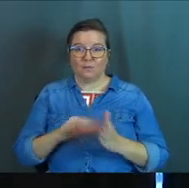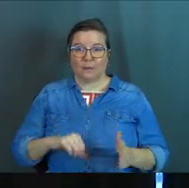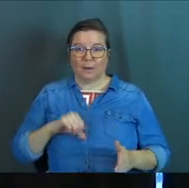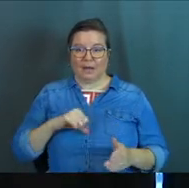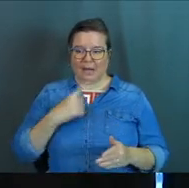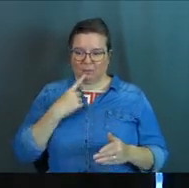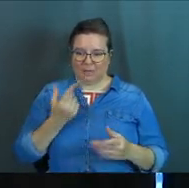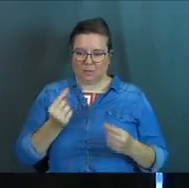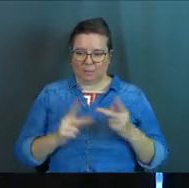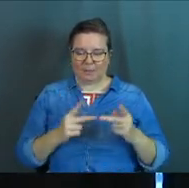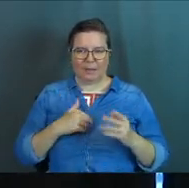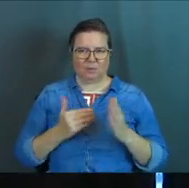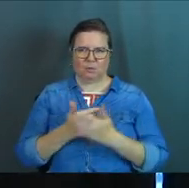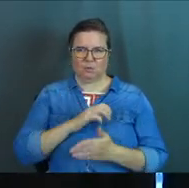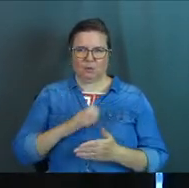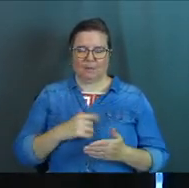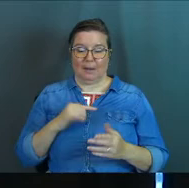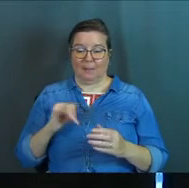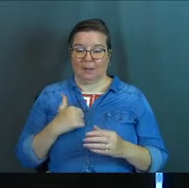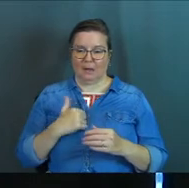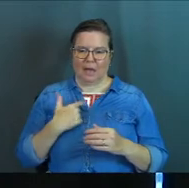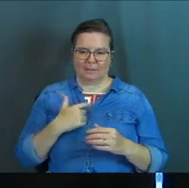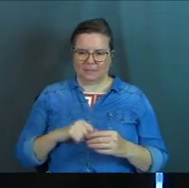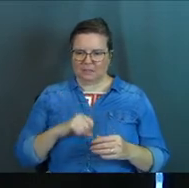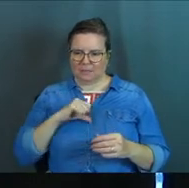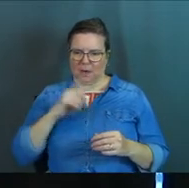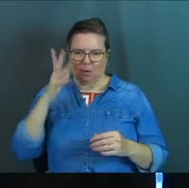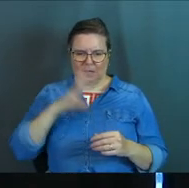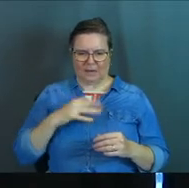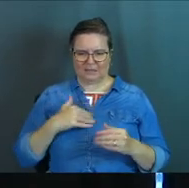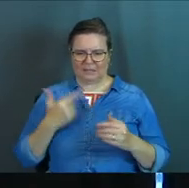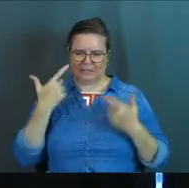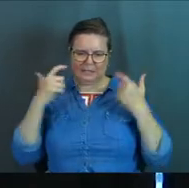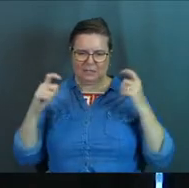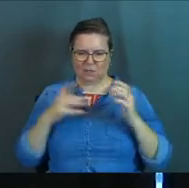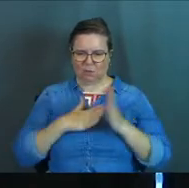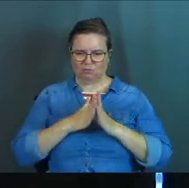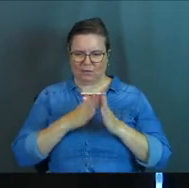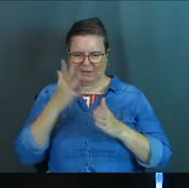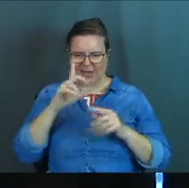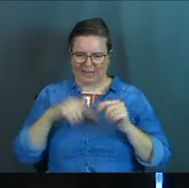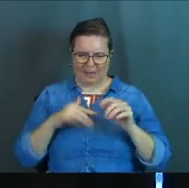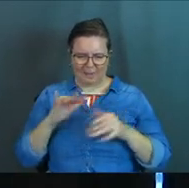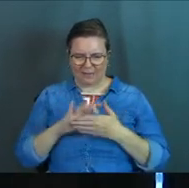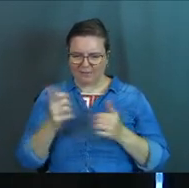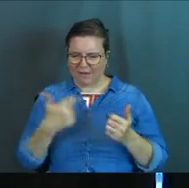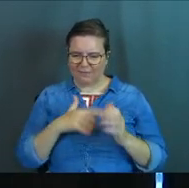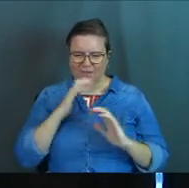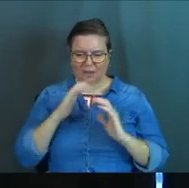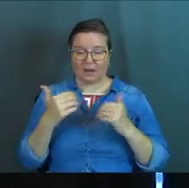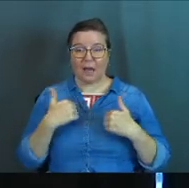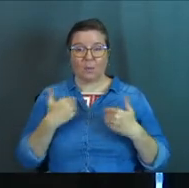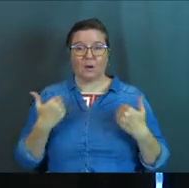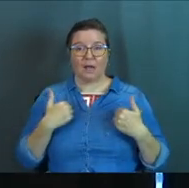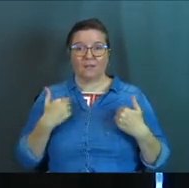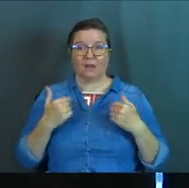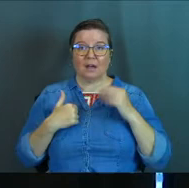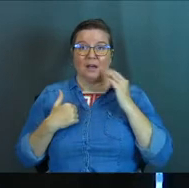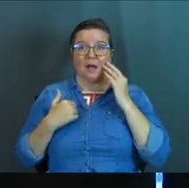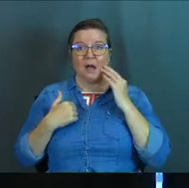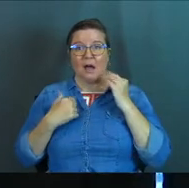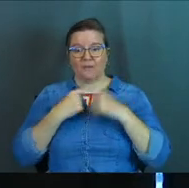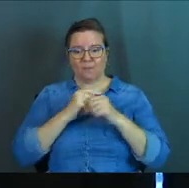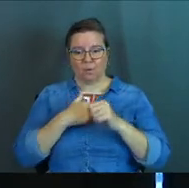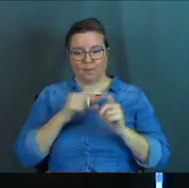that to people at the time. Brand new Christian, but I'm like, I'm such a proud guy. I'm such an ego-driven guy. I can't believe it. Every conversation I would have, I'm like,